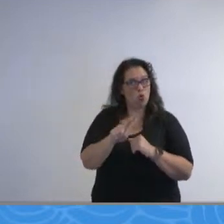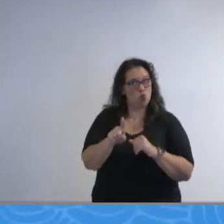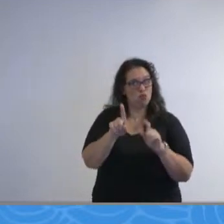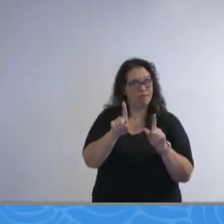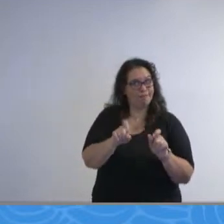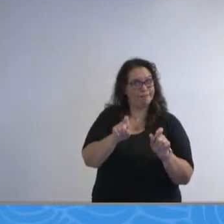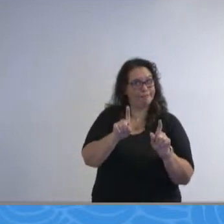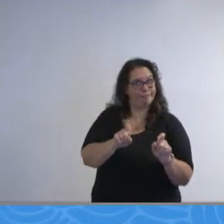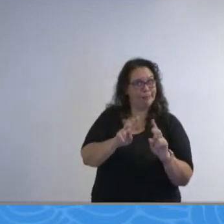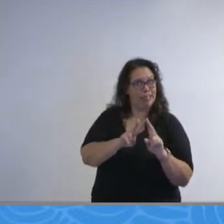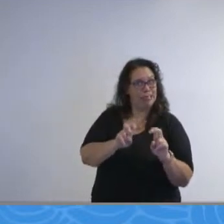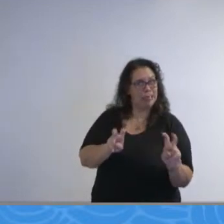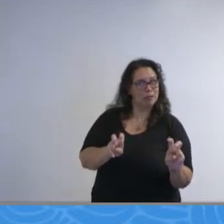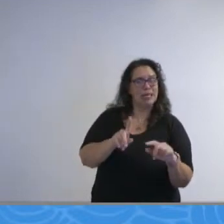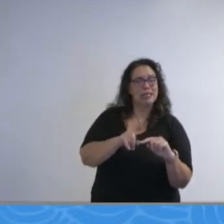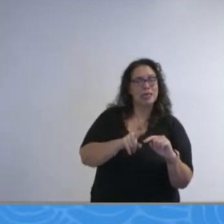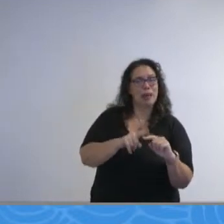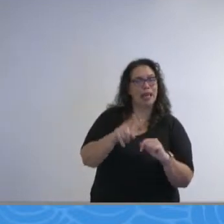on the needs of the student.